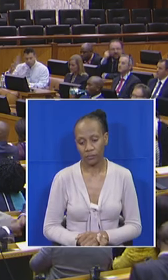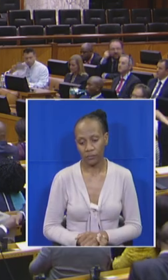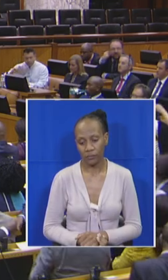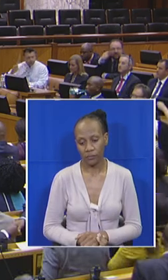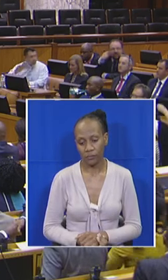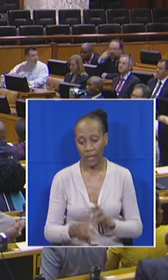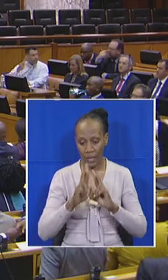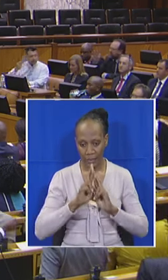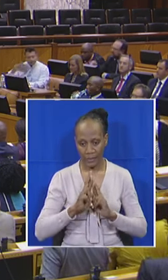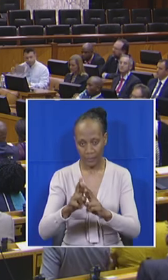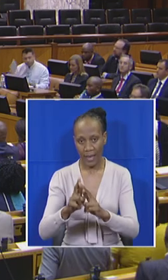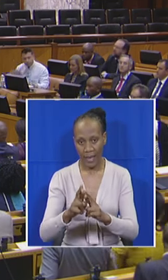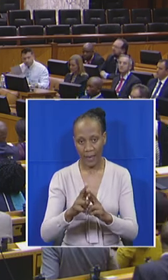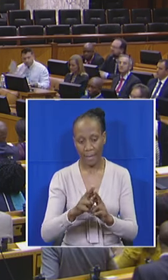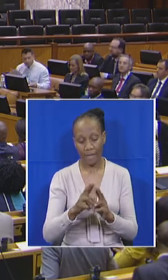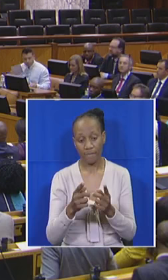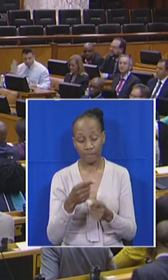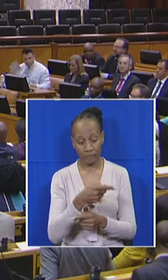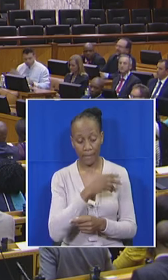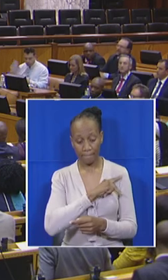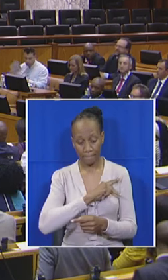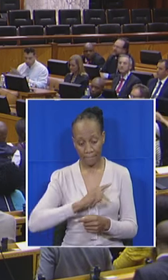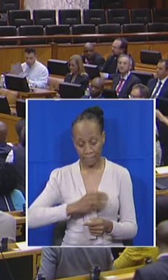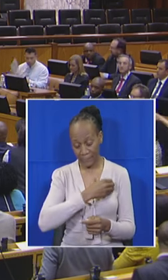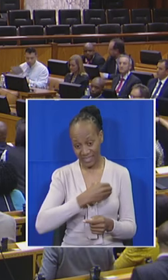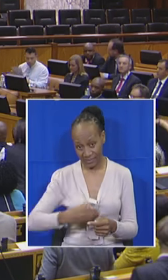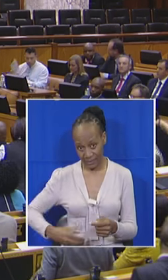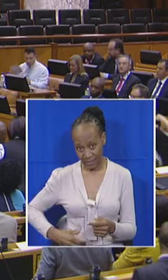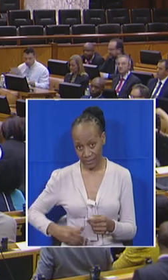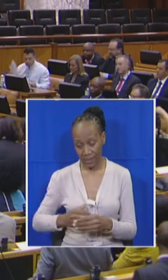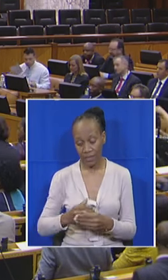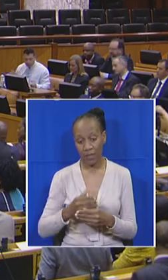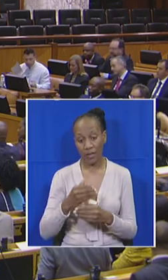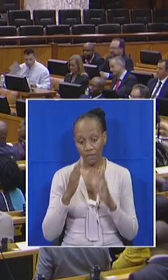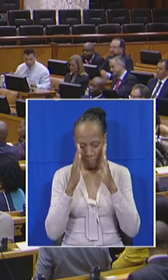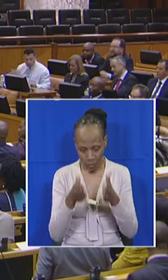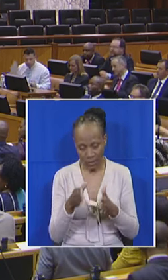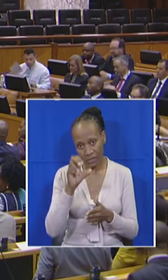Reply by the president to the debate on the State of the Nation address.